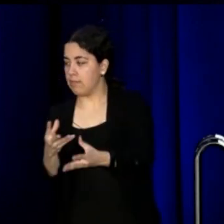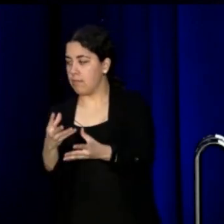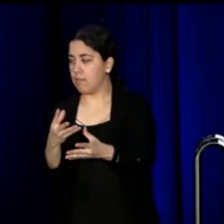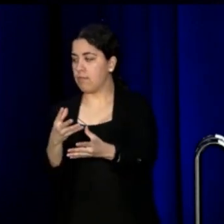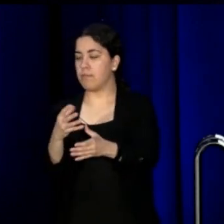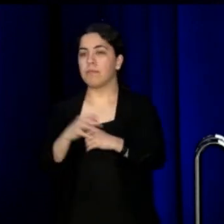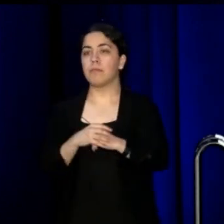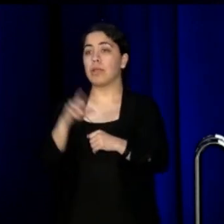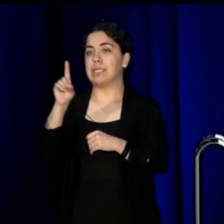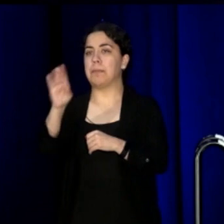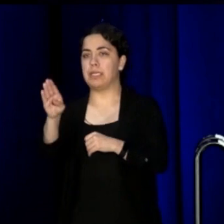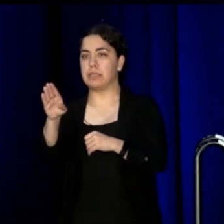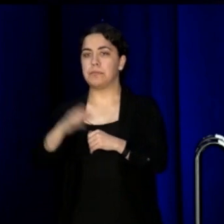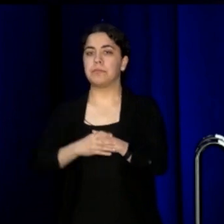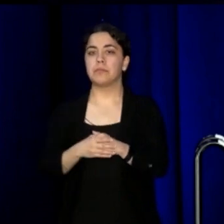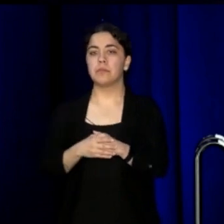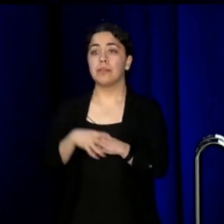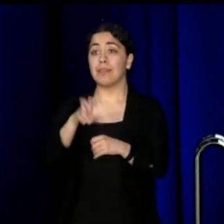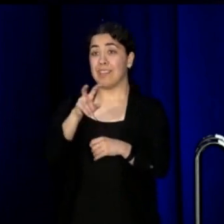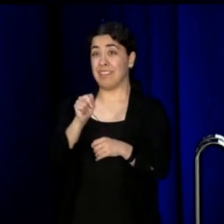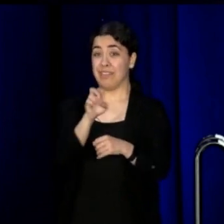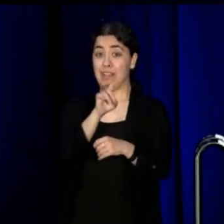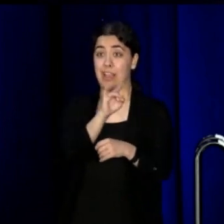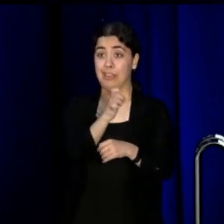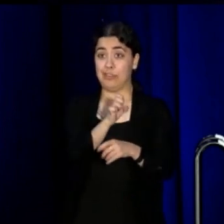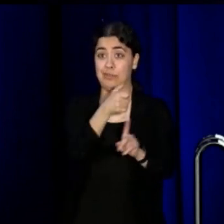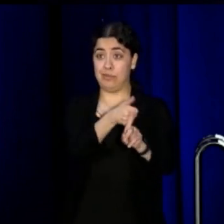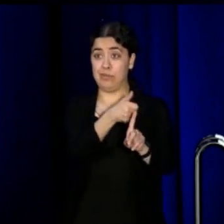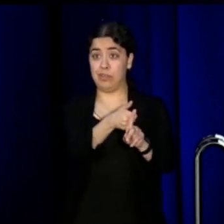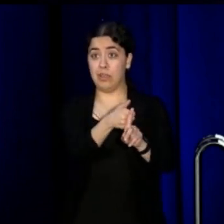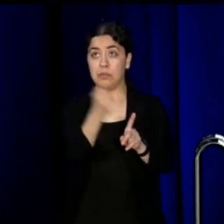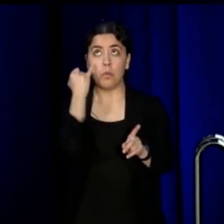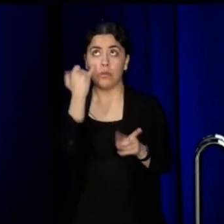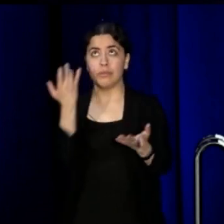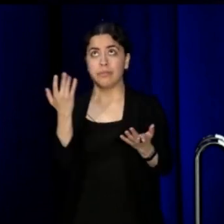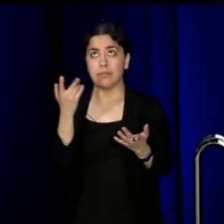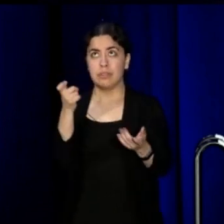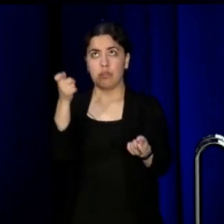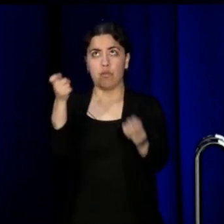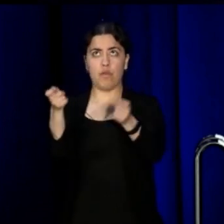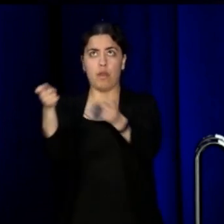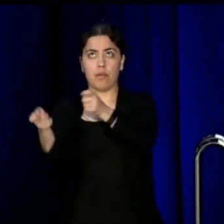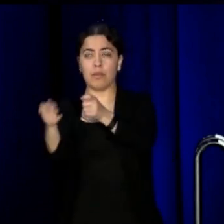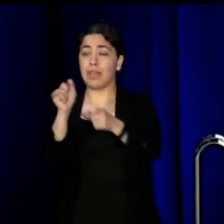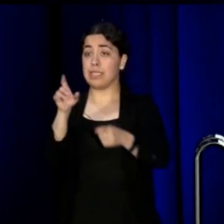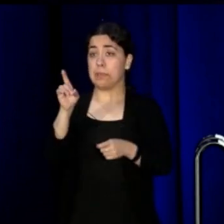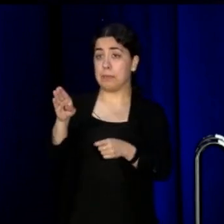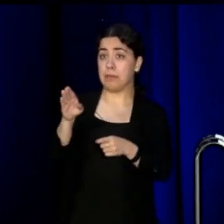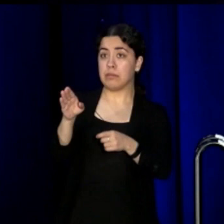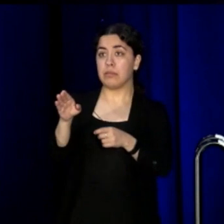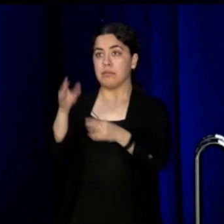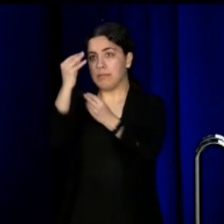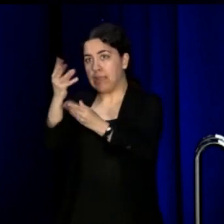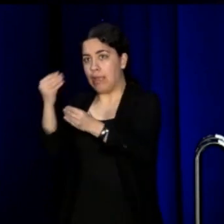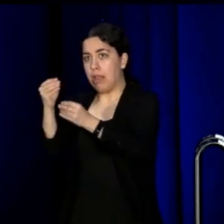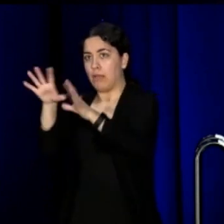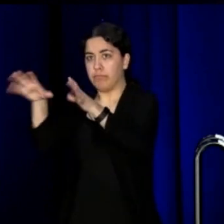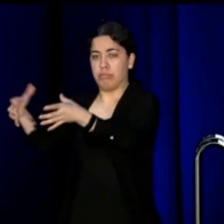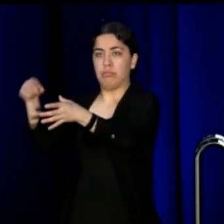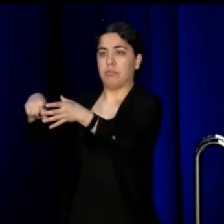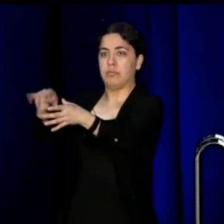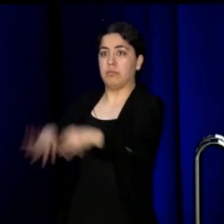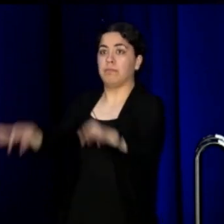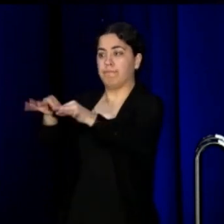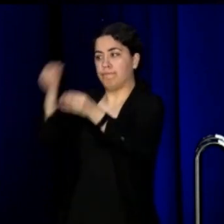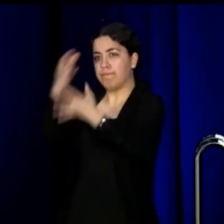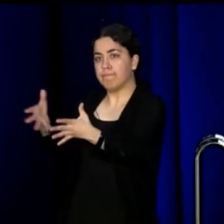even edgier than the Edge, let's say, because that's something that you need to evaluate. I mean, a database is managing critical information, so you have to